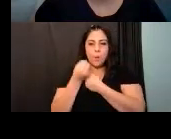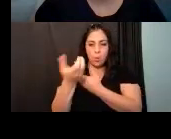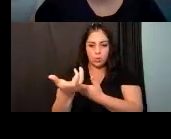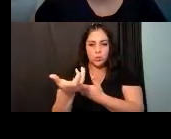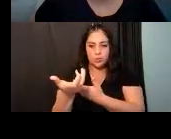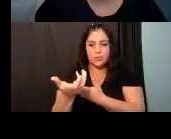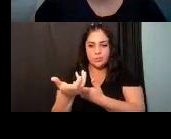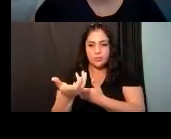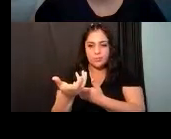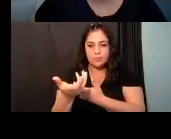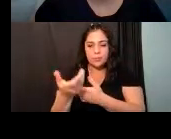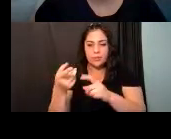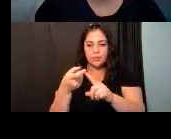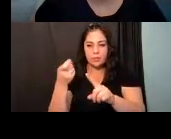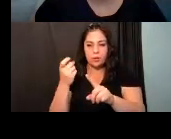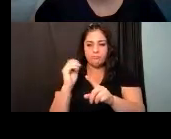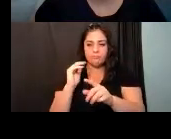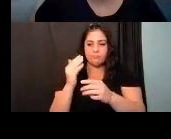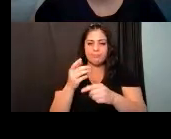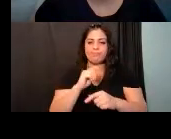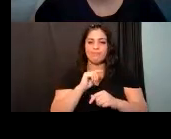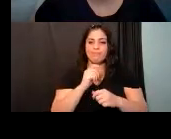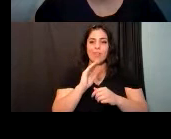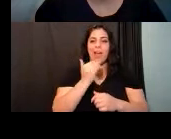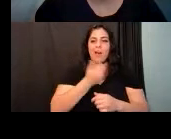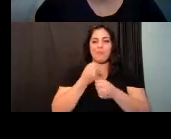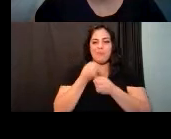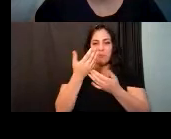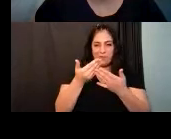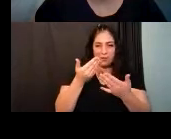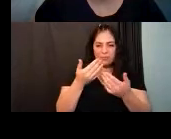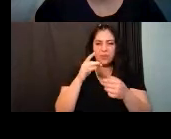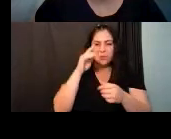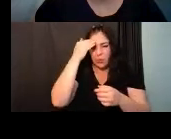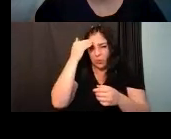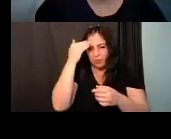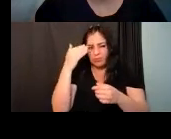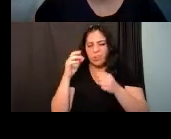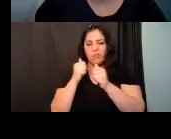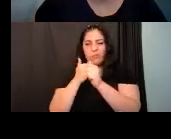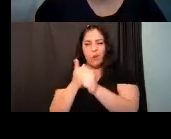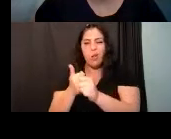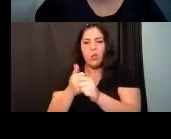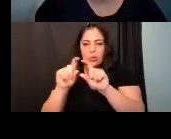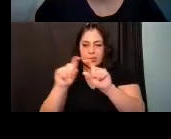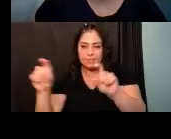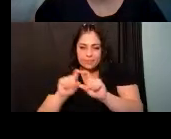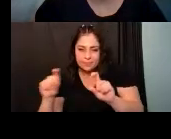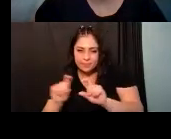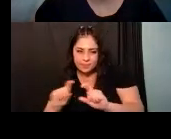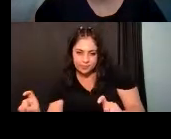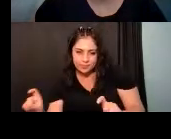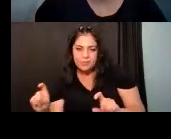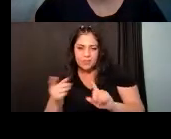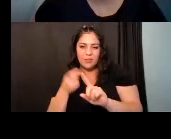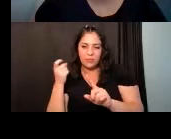I suggest is write the first line down, then we're going to do 2 minutes, and then I'm going to say the